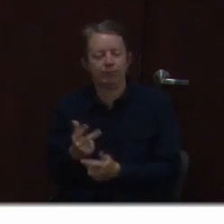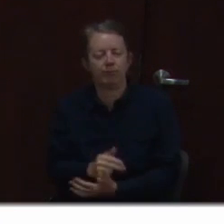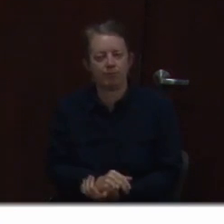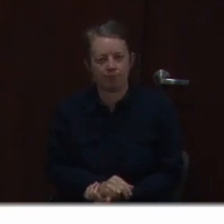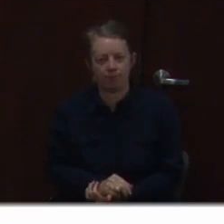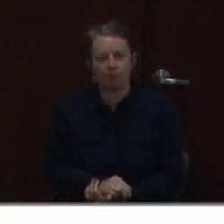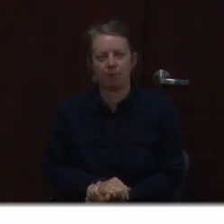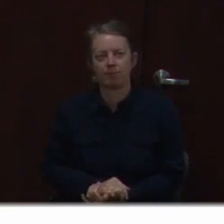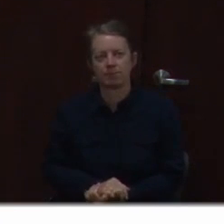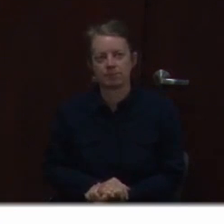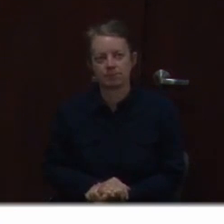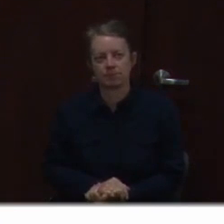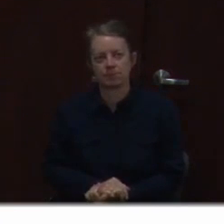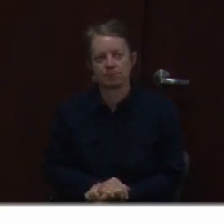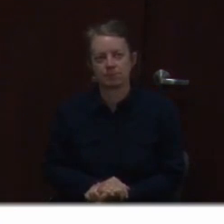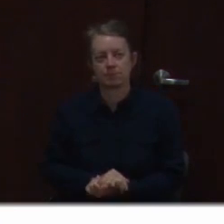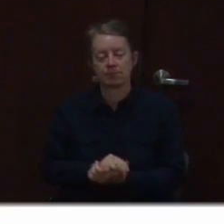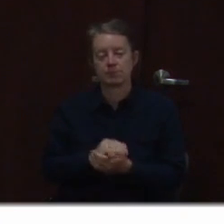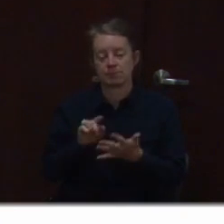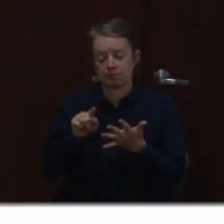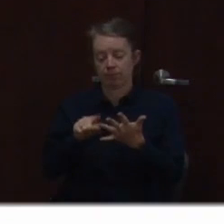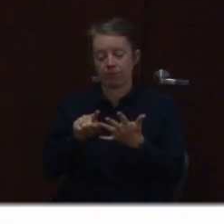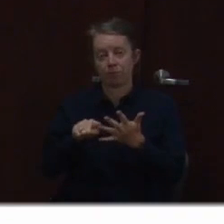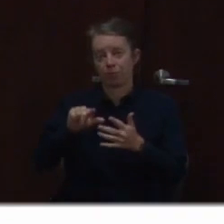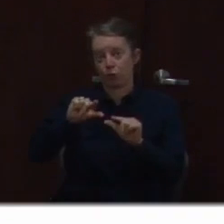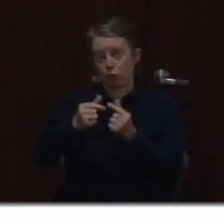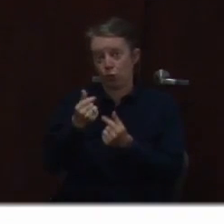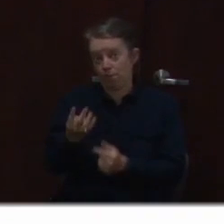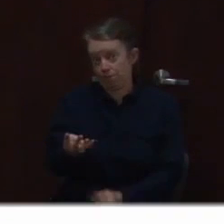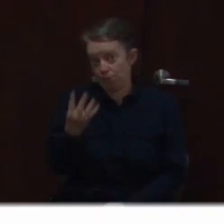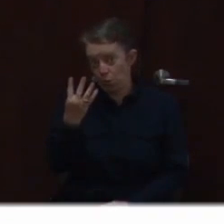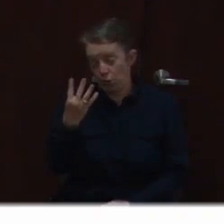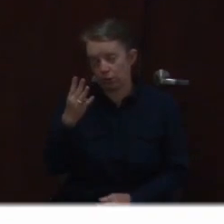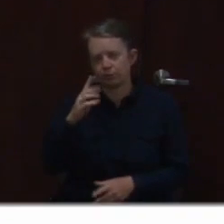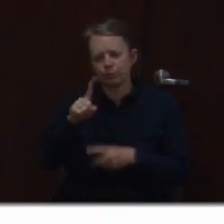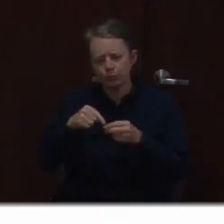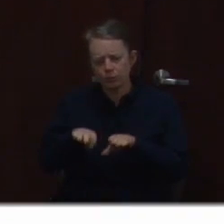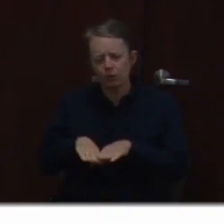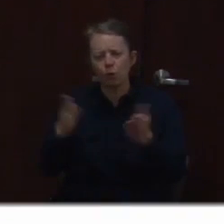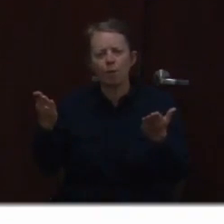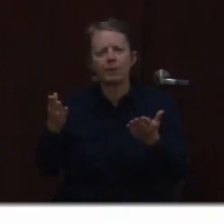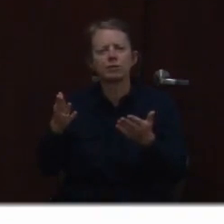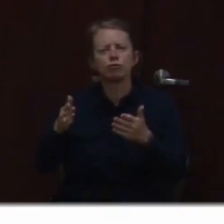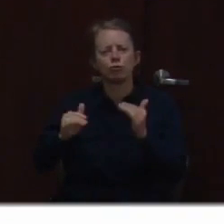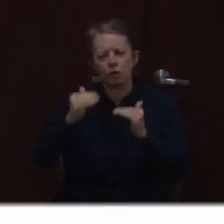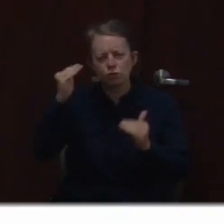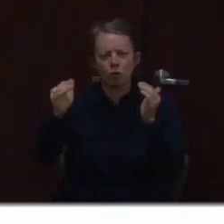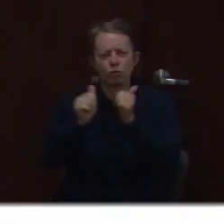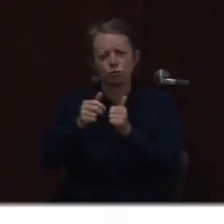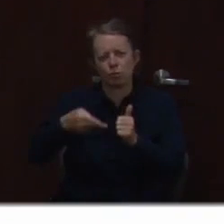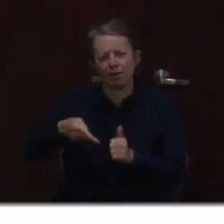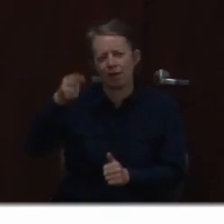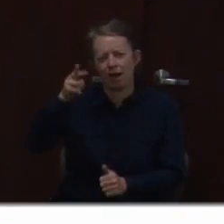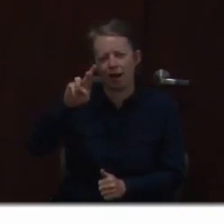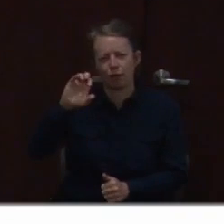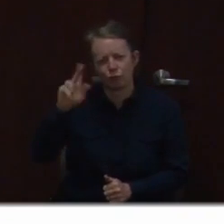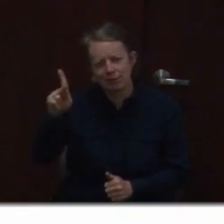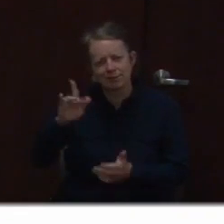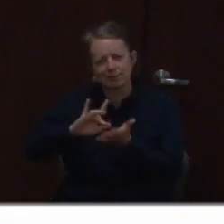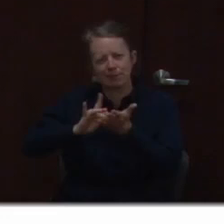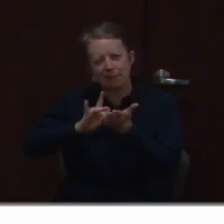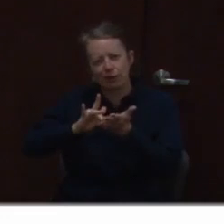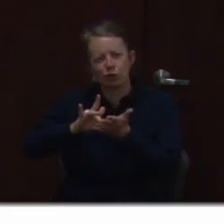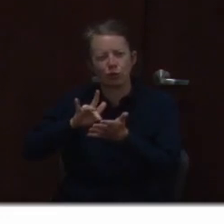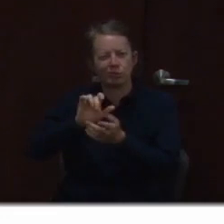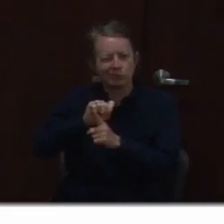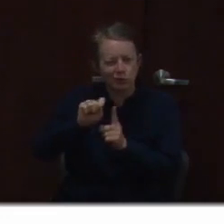And Group 4 will open first to adults with high-risk medical conditions, those